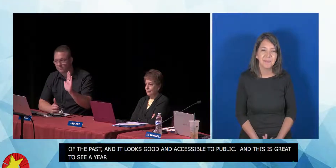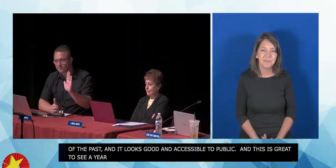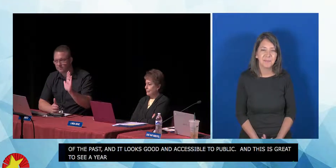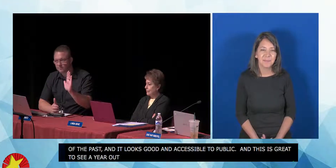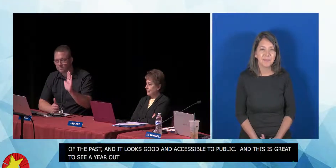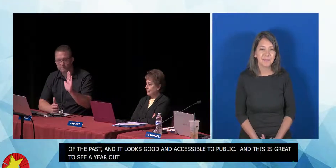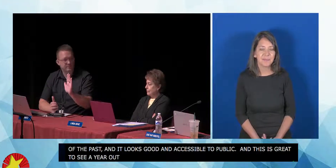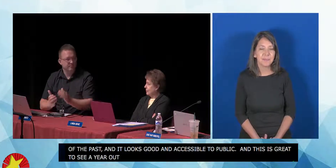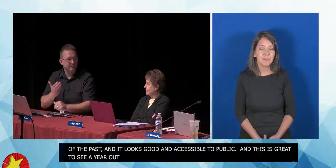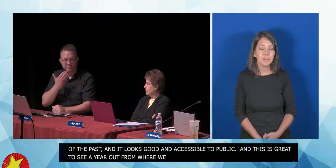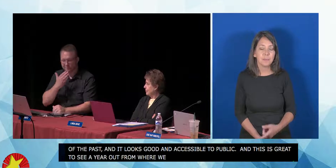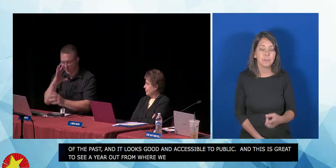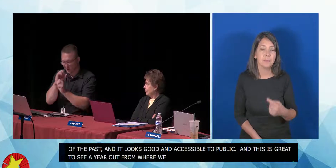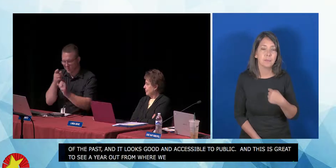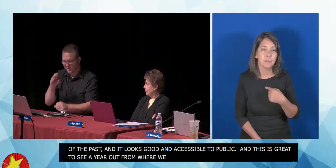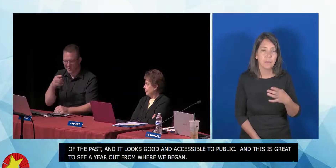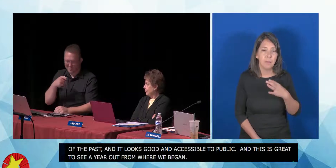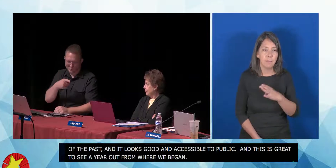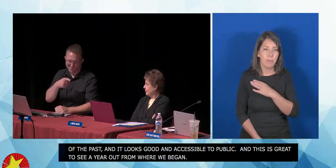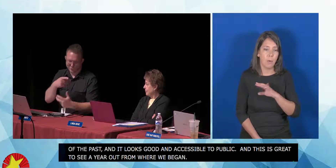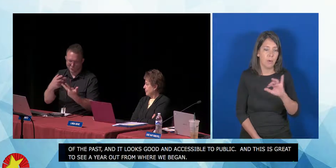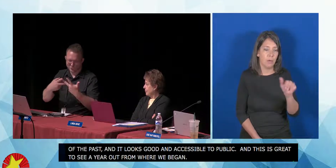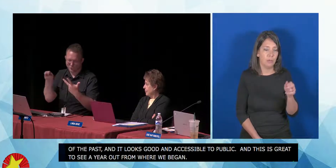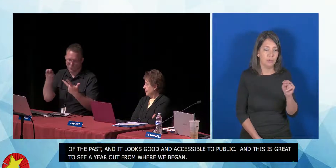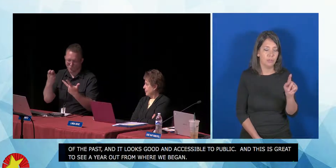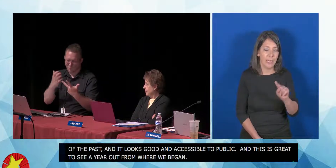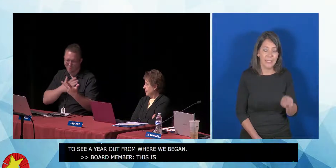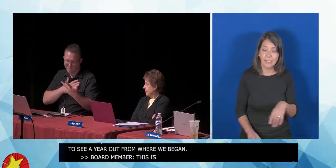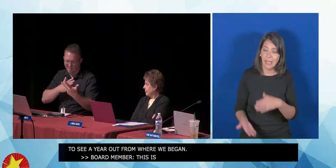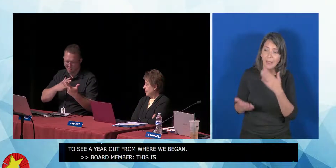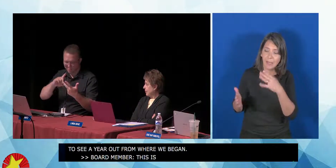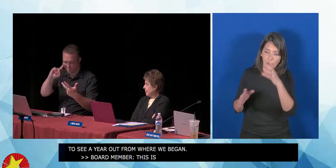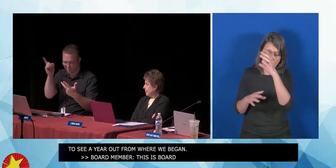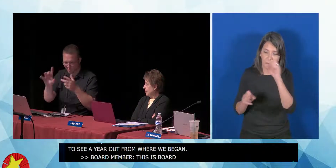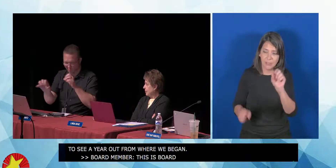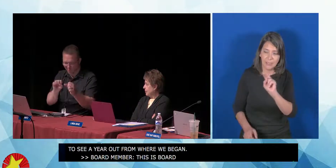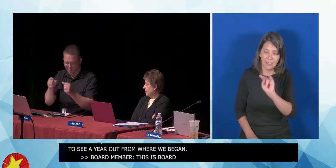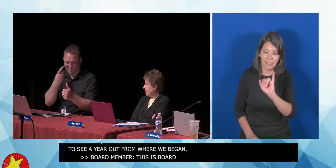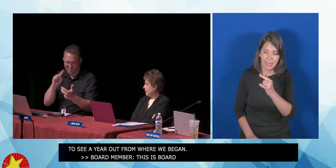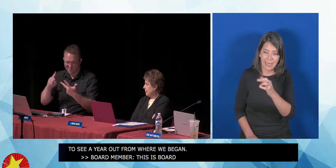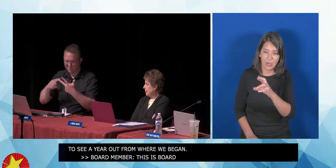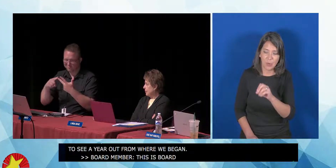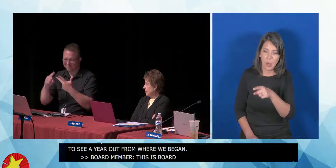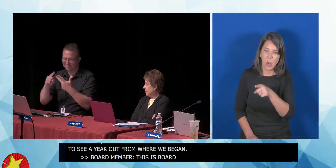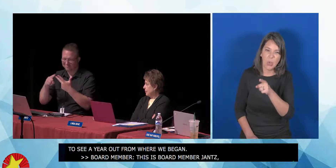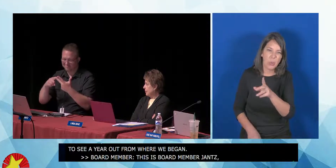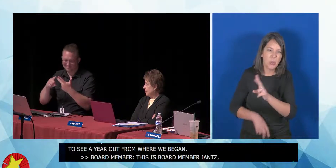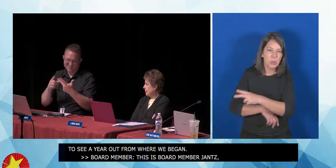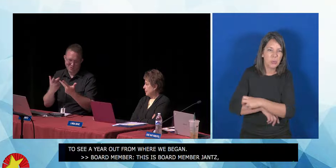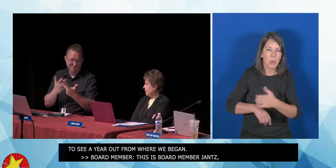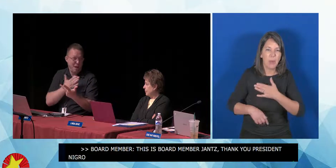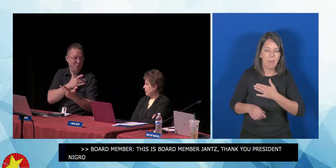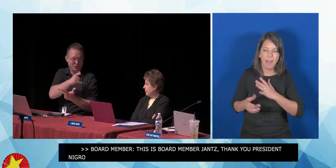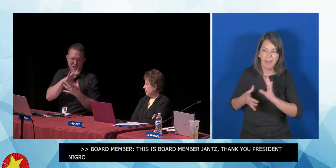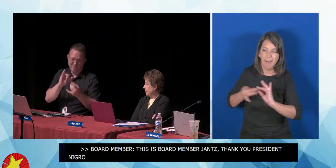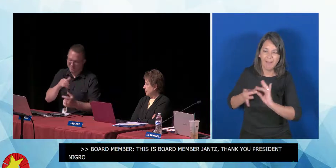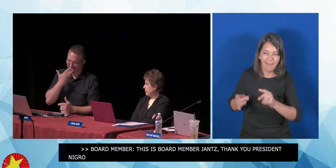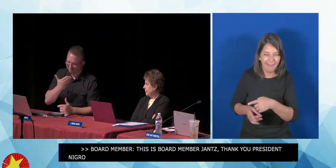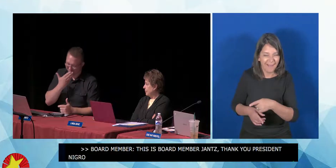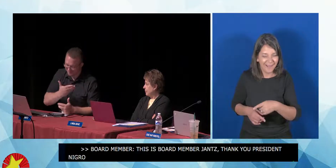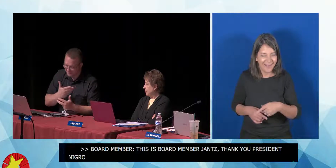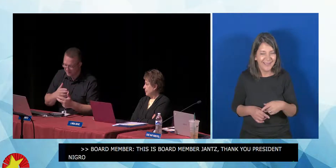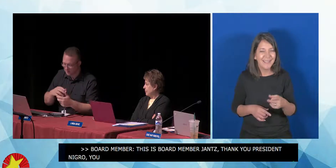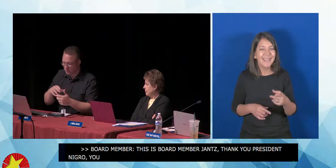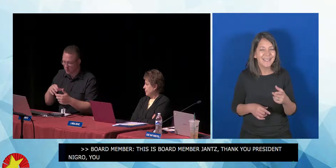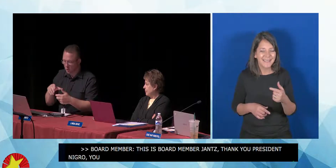And this is Board Member Jantz. Thank you, President Nigro. You stole my thunder there. I